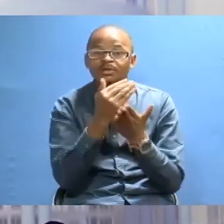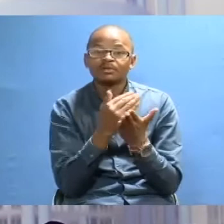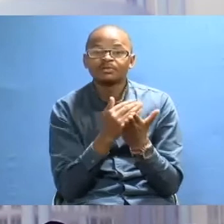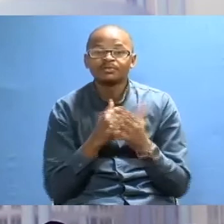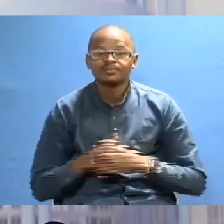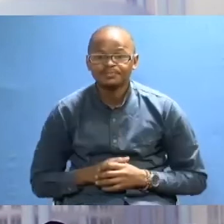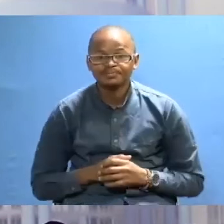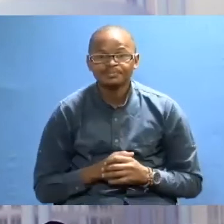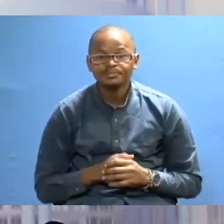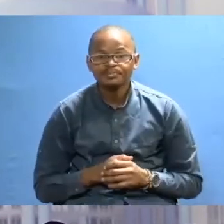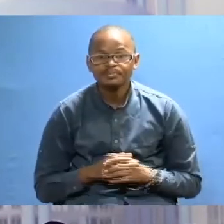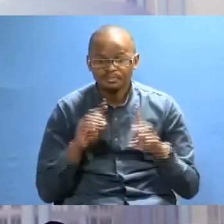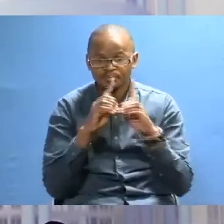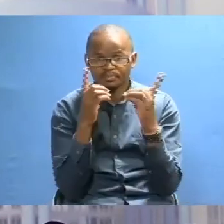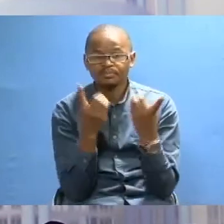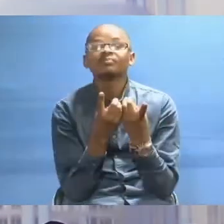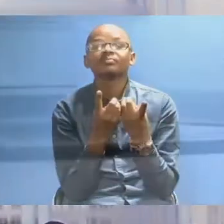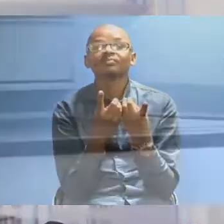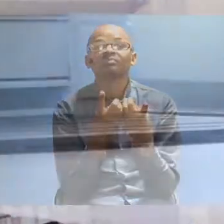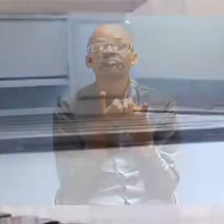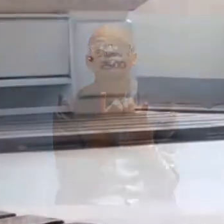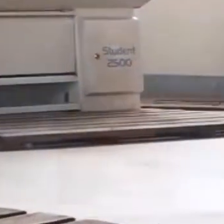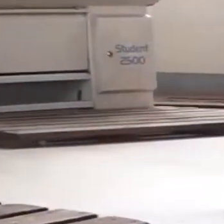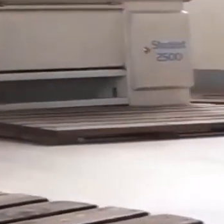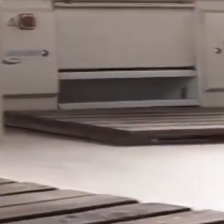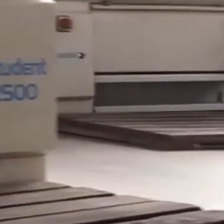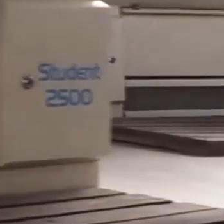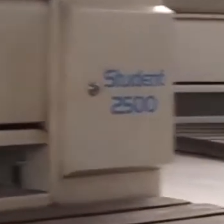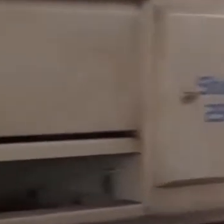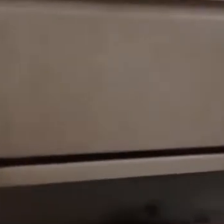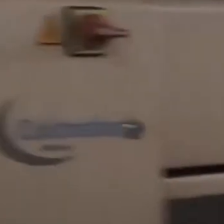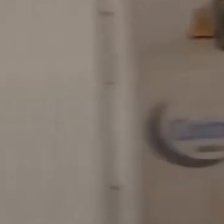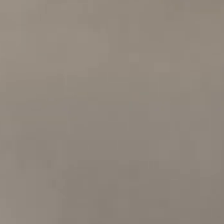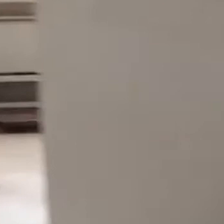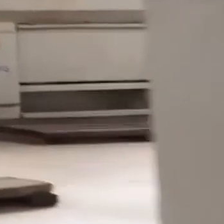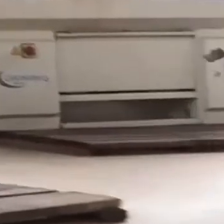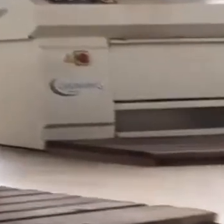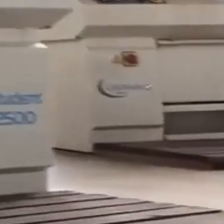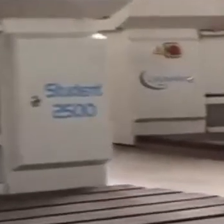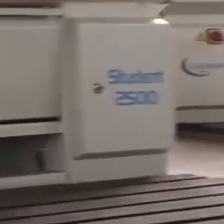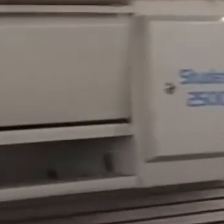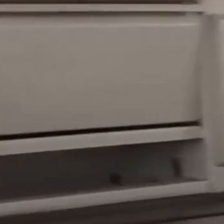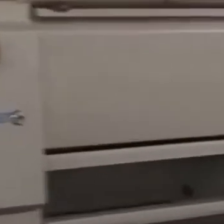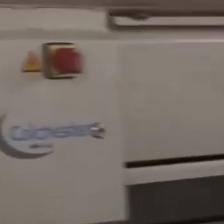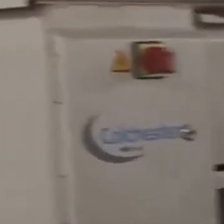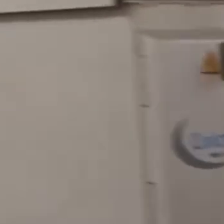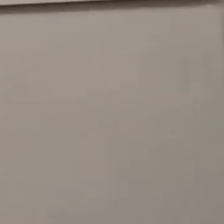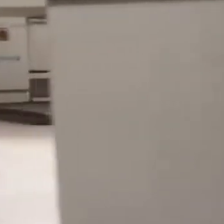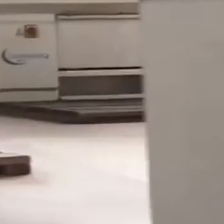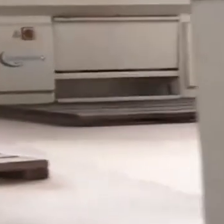program. The department boasts several labs available for